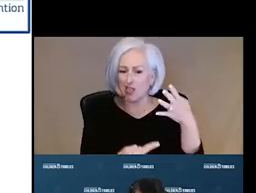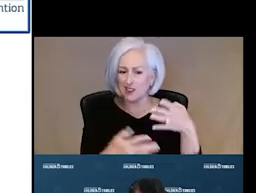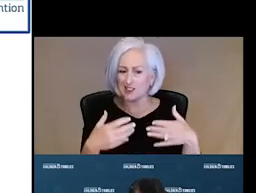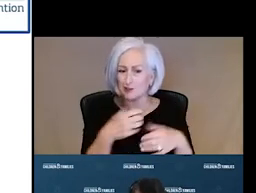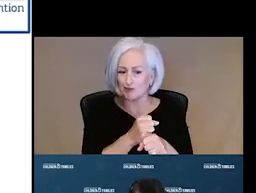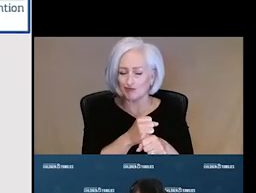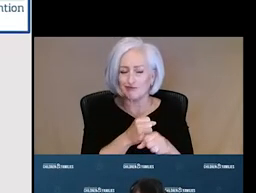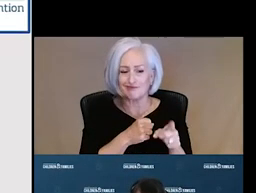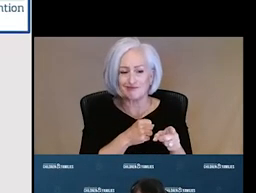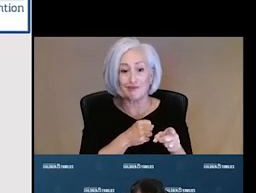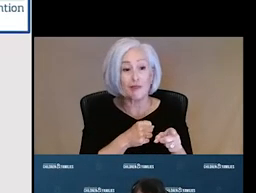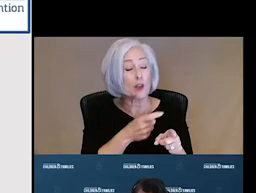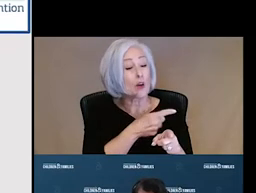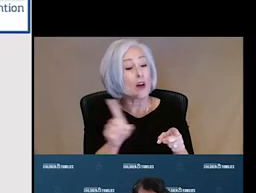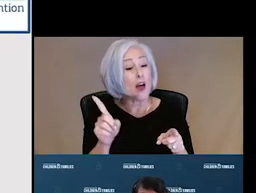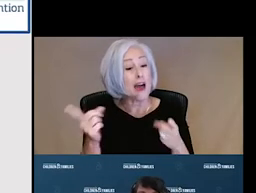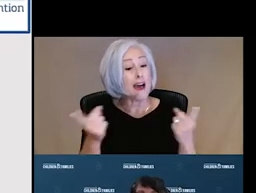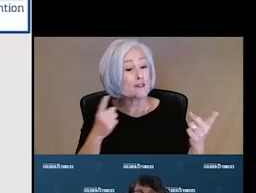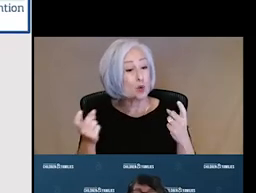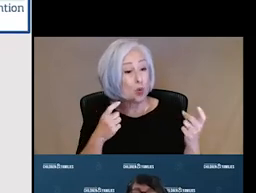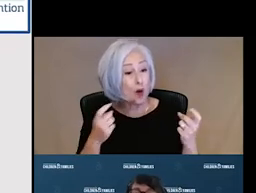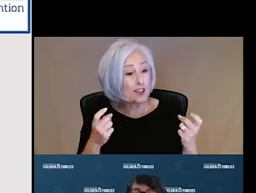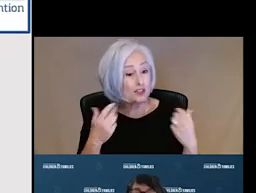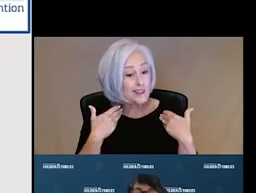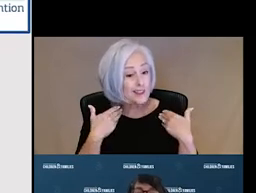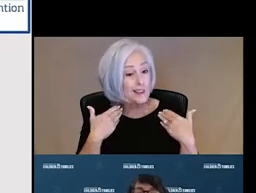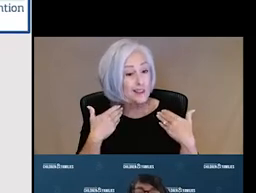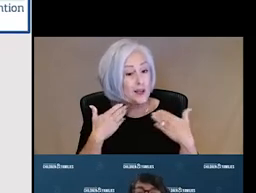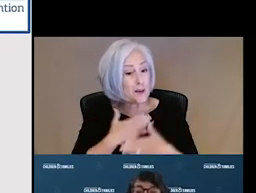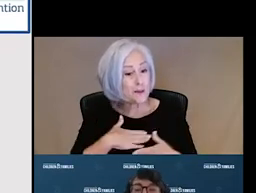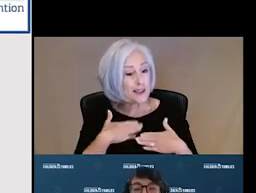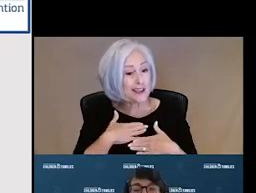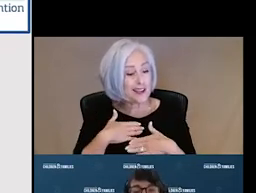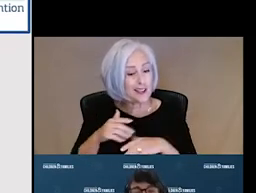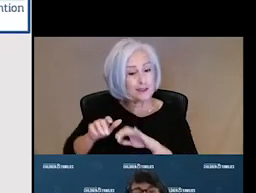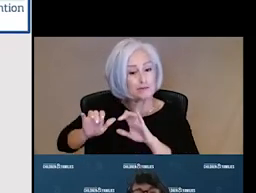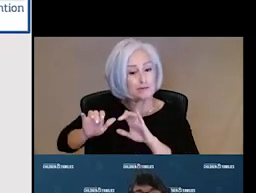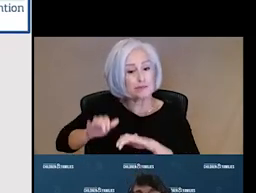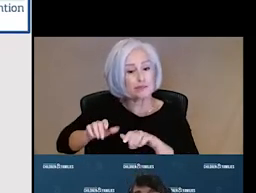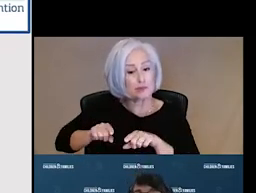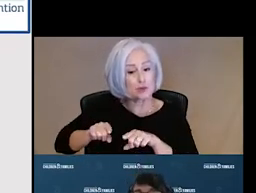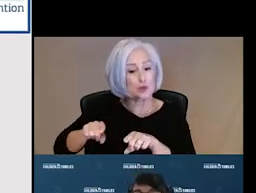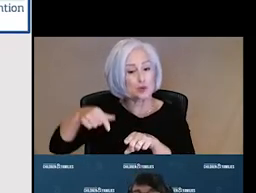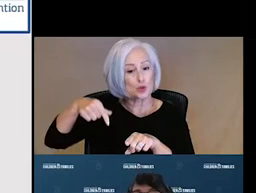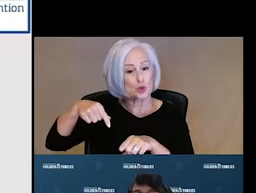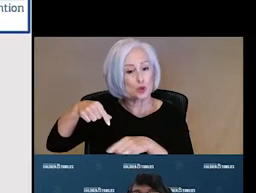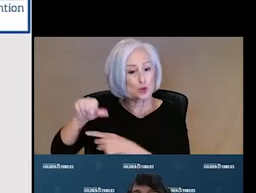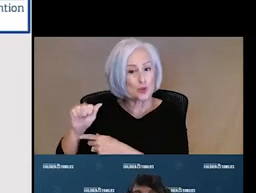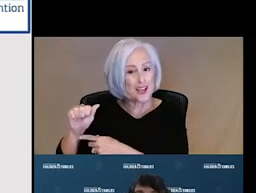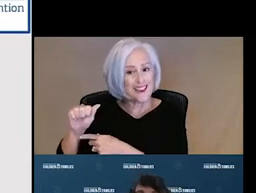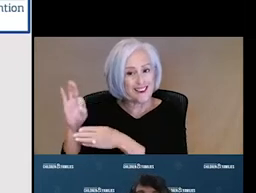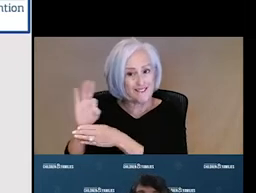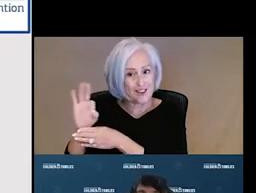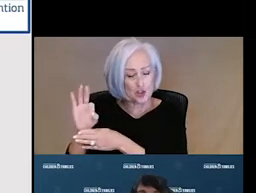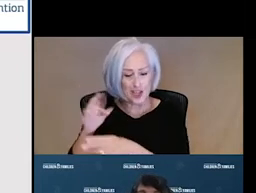you have questions, please go ahead and put that in the Q&A function. I'm seeing some questions in the chat. We've